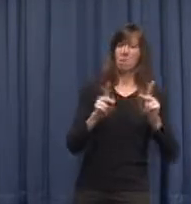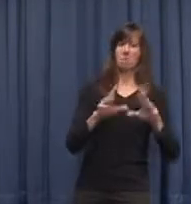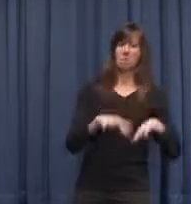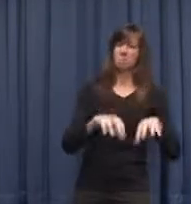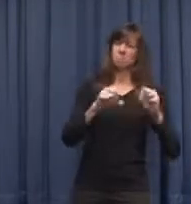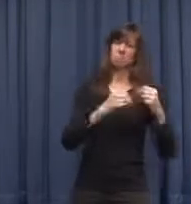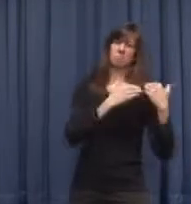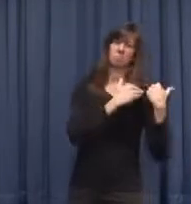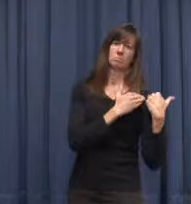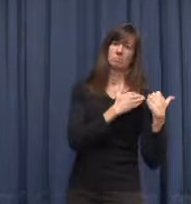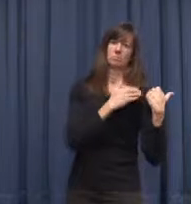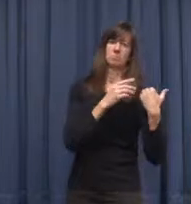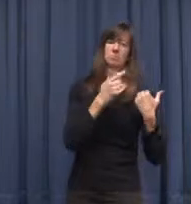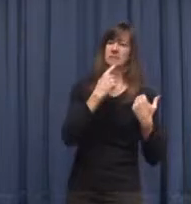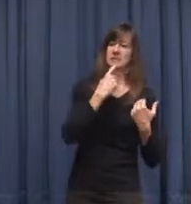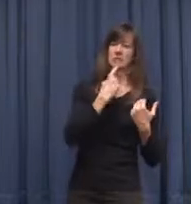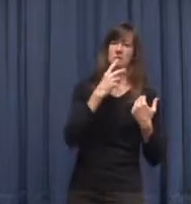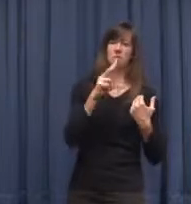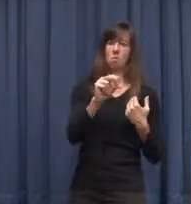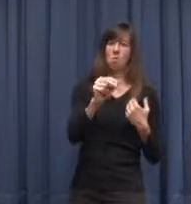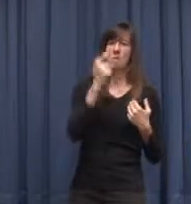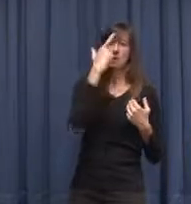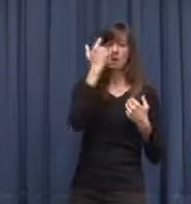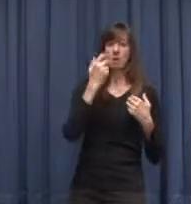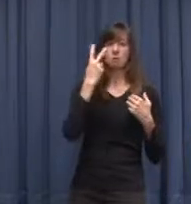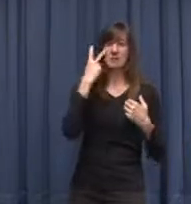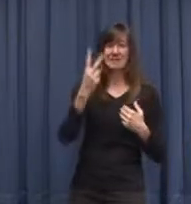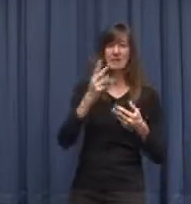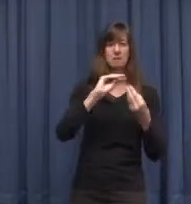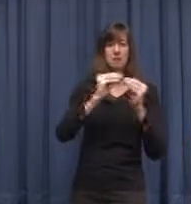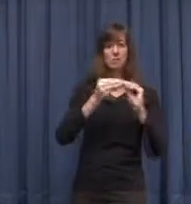numbers surge in a sustained way.